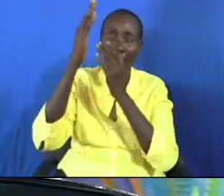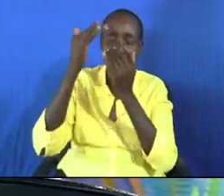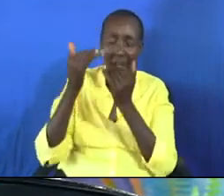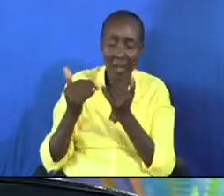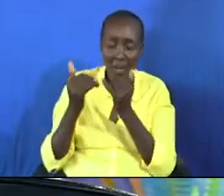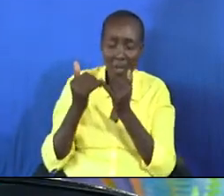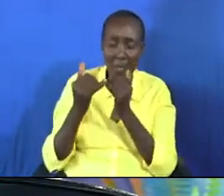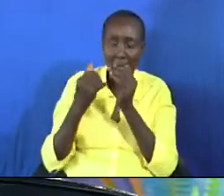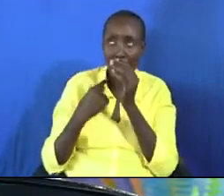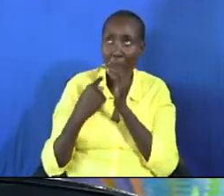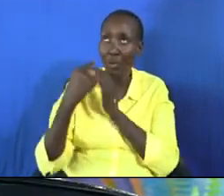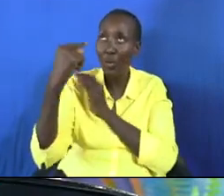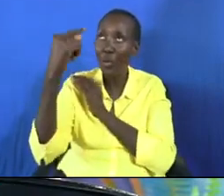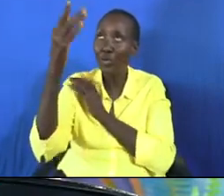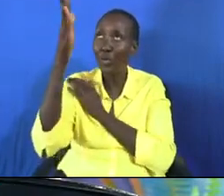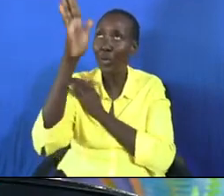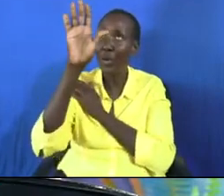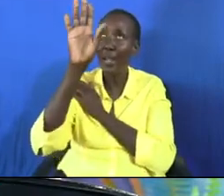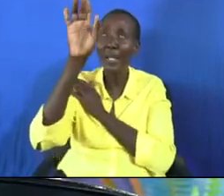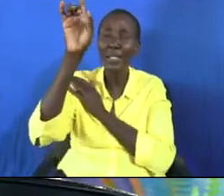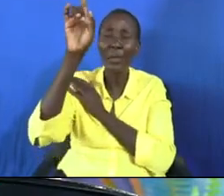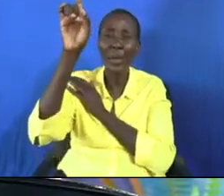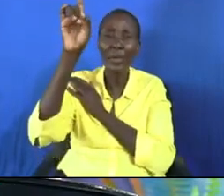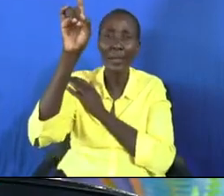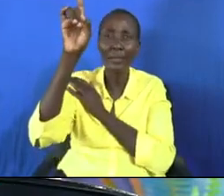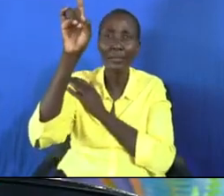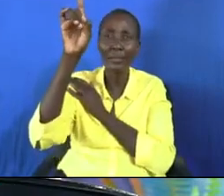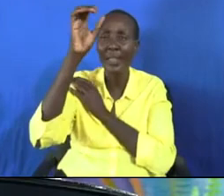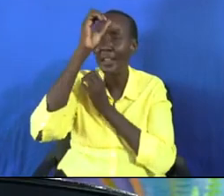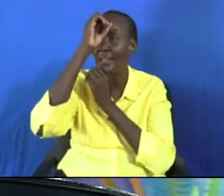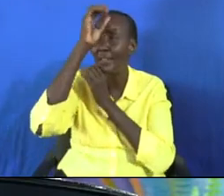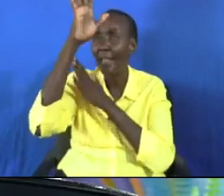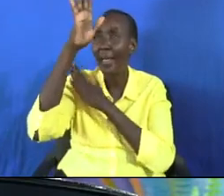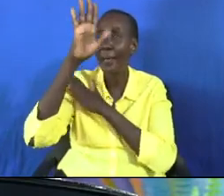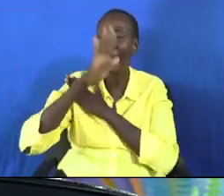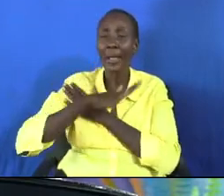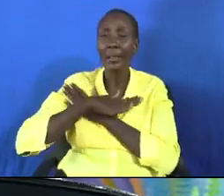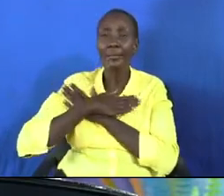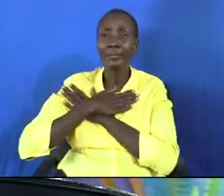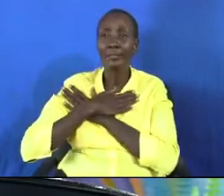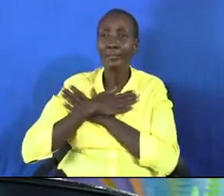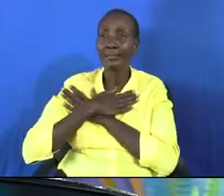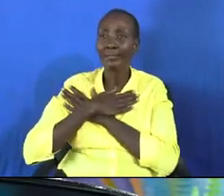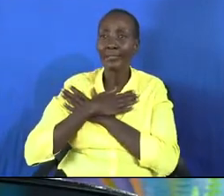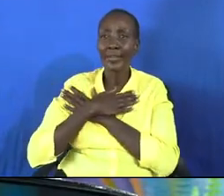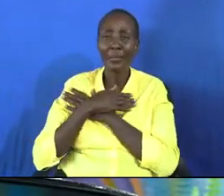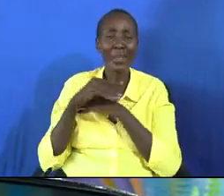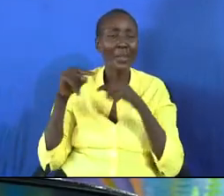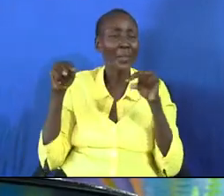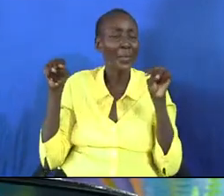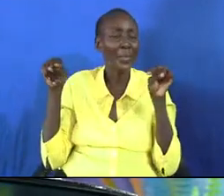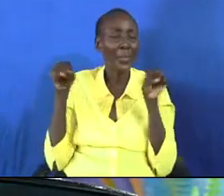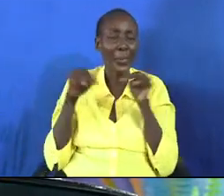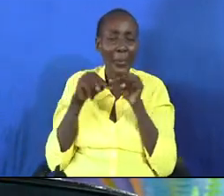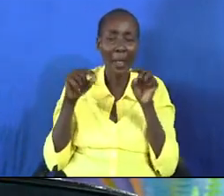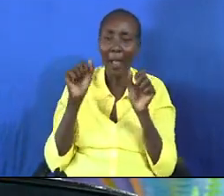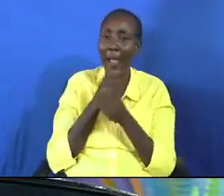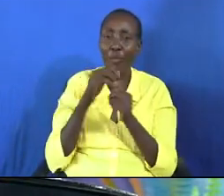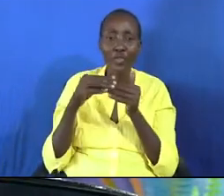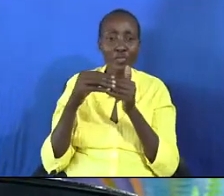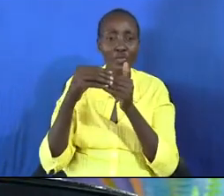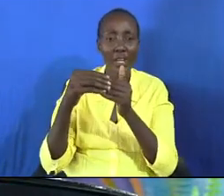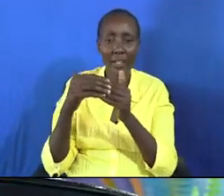able to go to God and tell him, "My dear father, I am terrified. I am